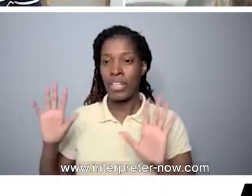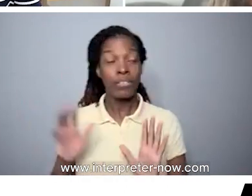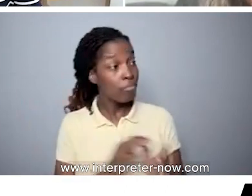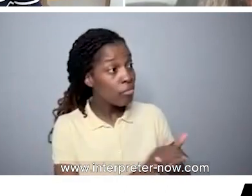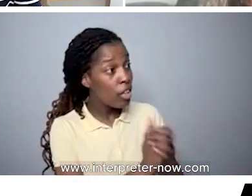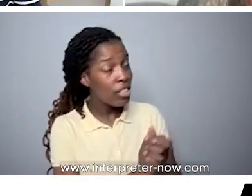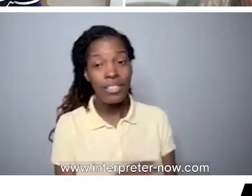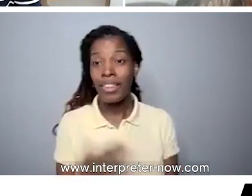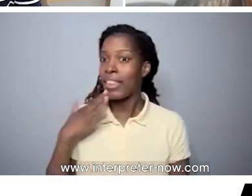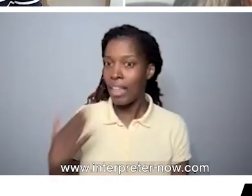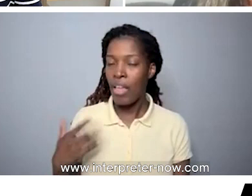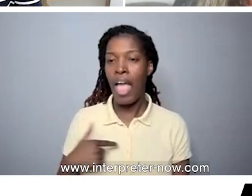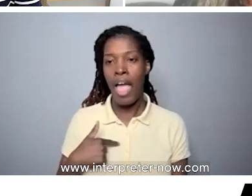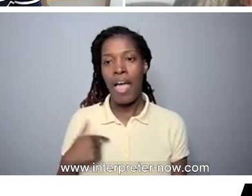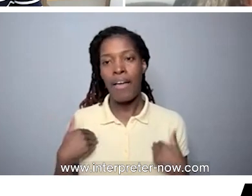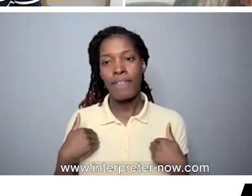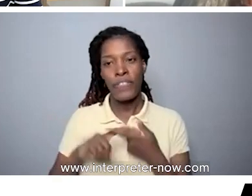checked off the list.